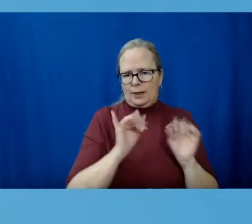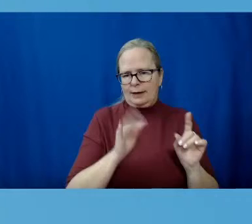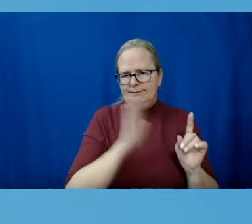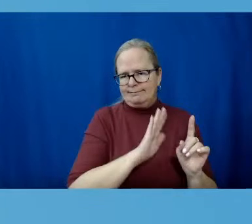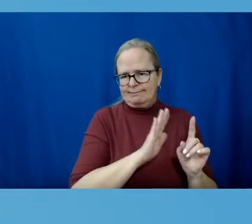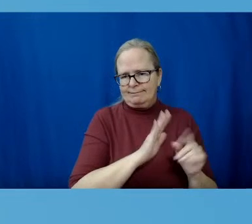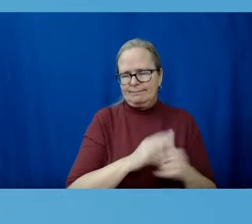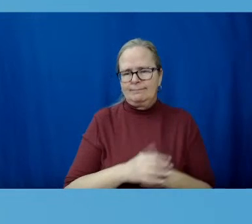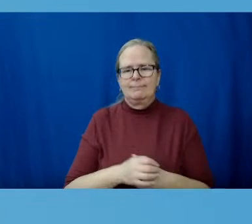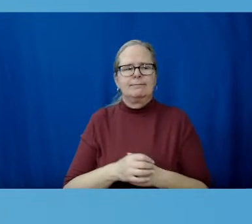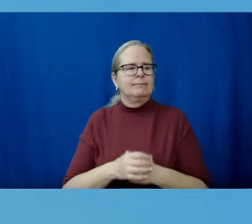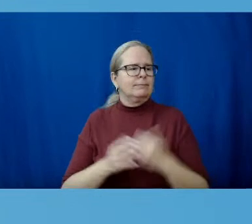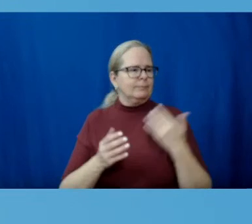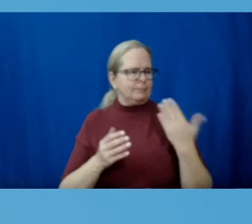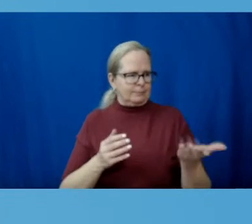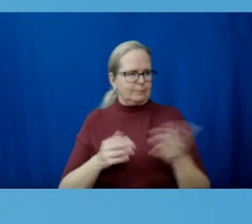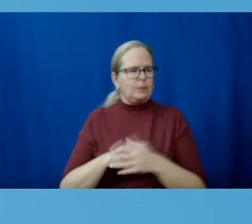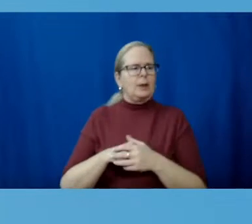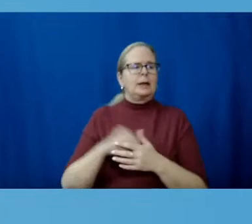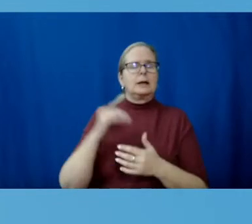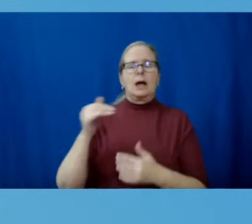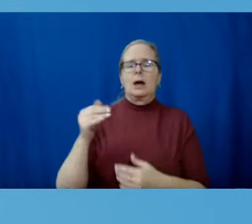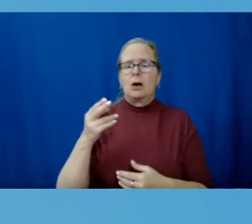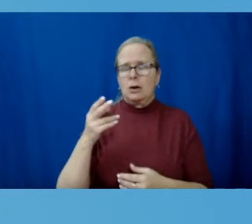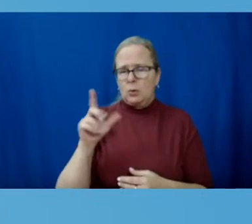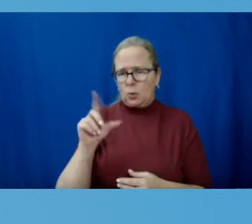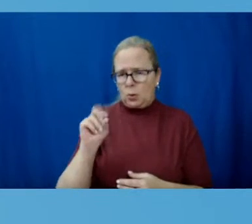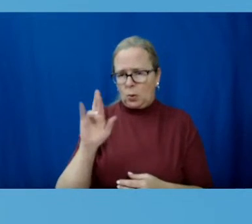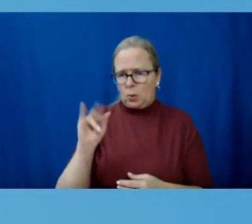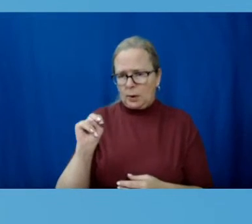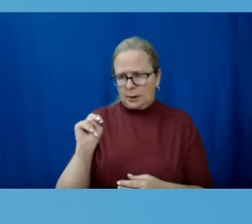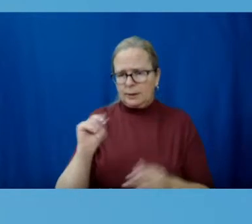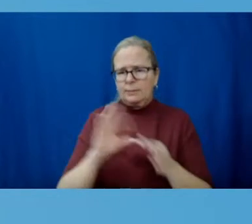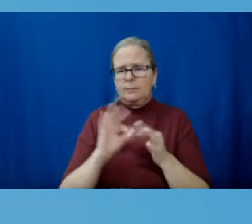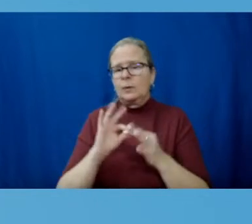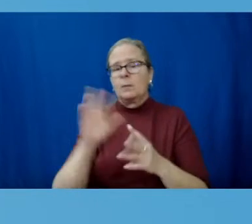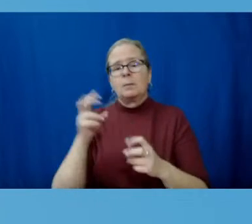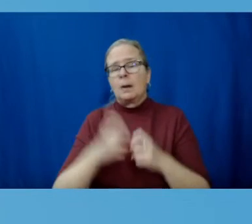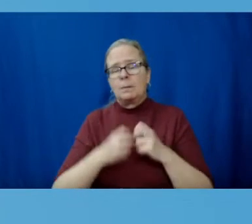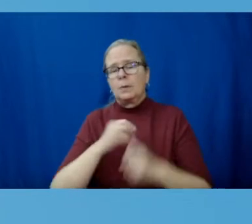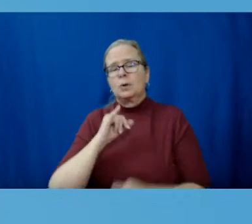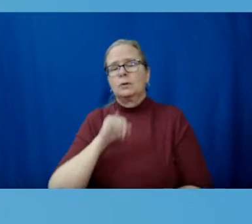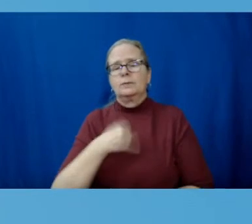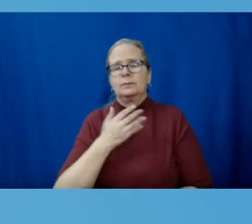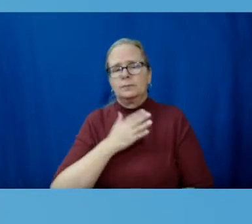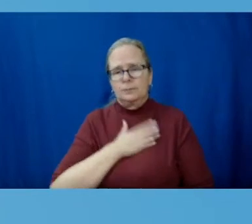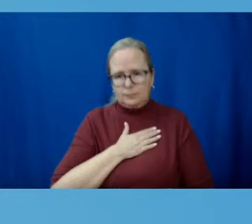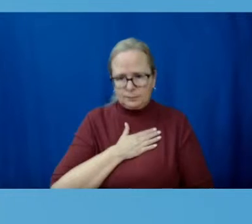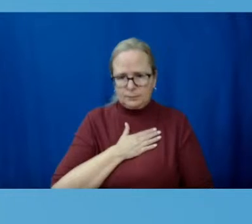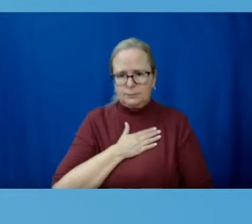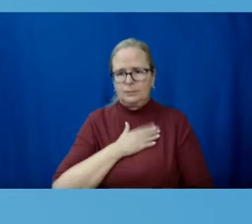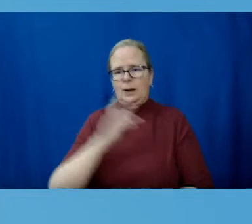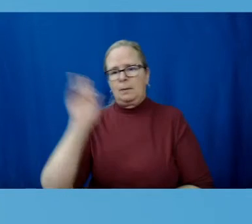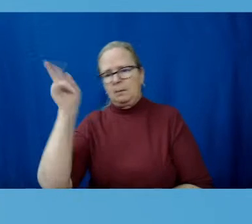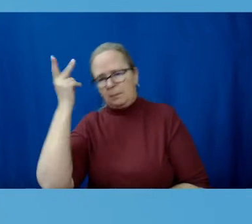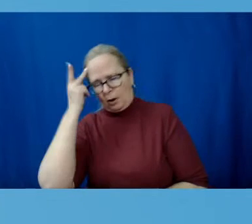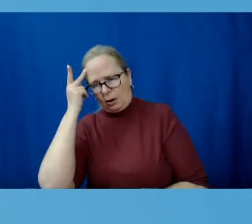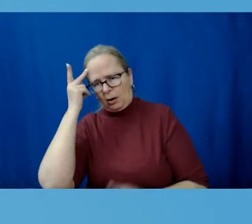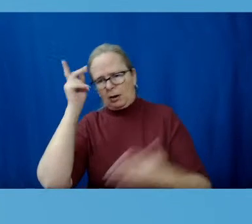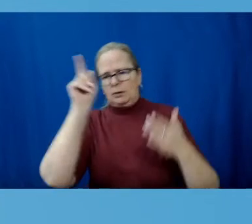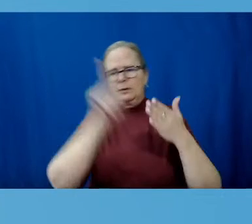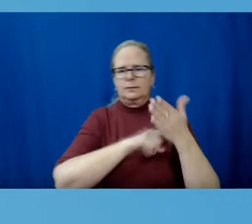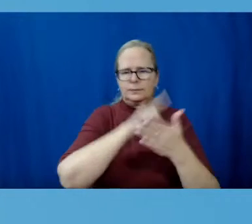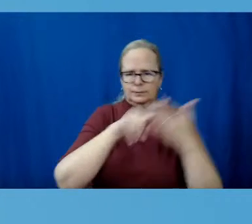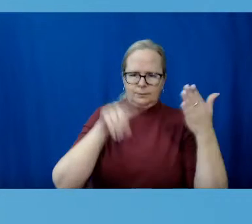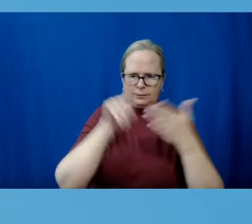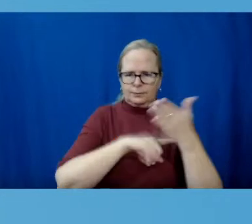of the Trudeau and the critiques of Trudeau, I think it's been detrimental from a public health perspective. When the premier has